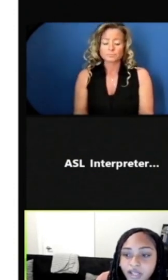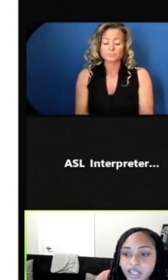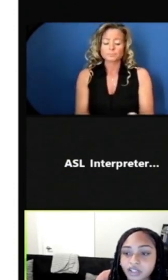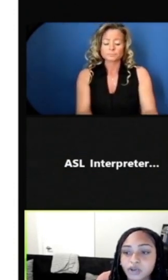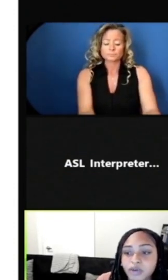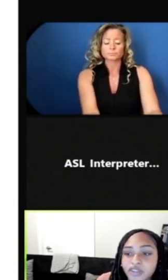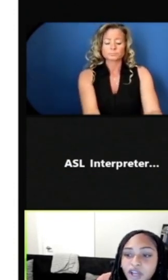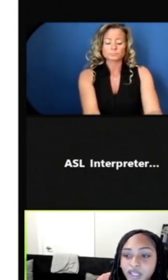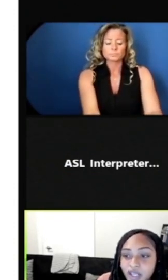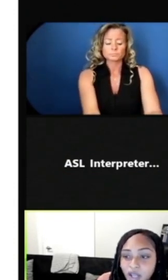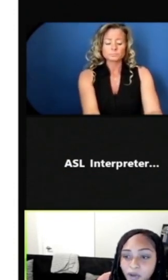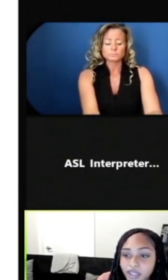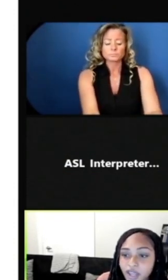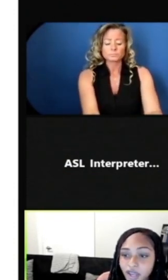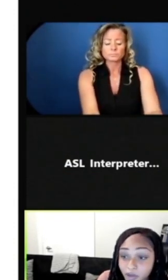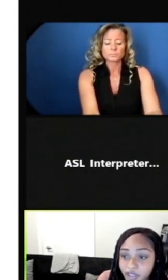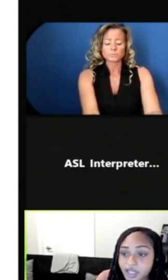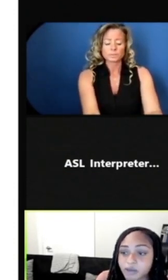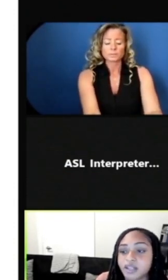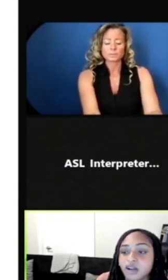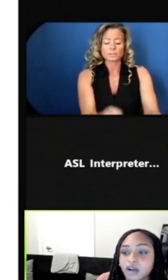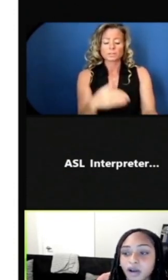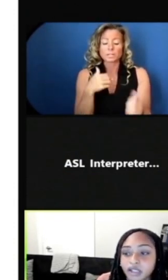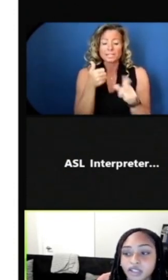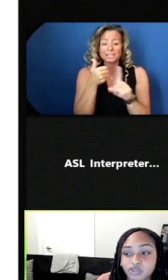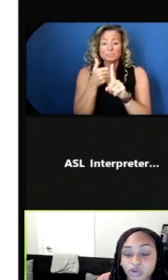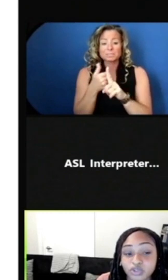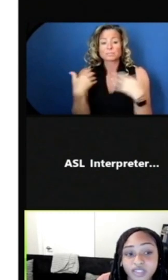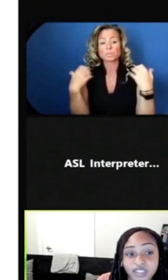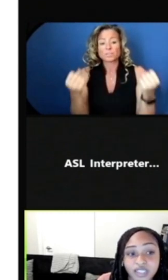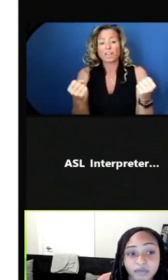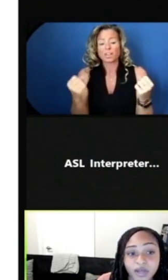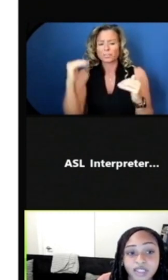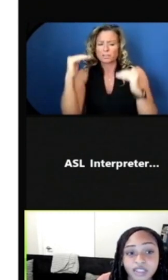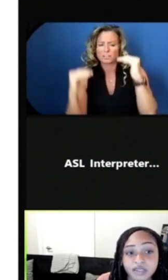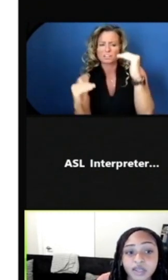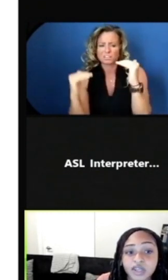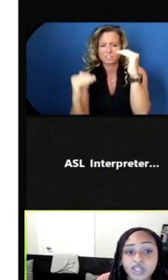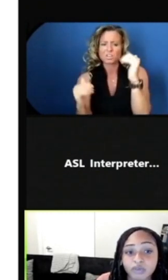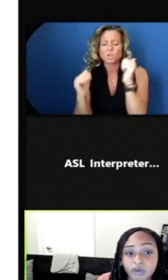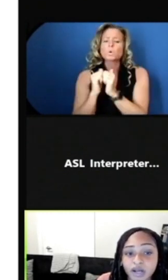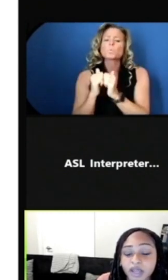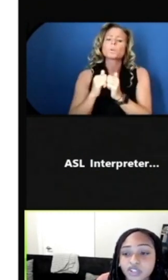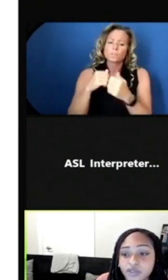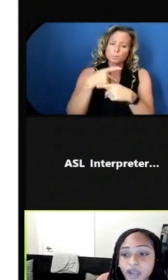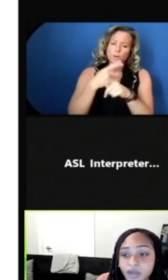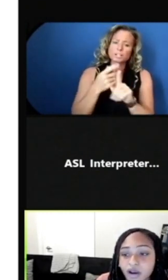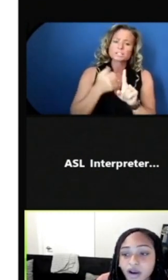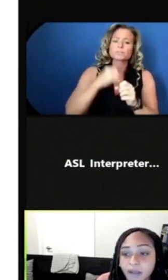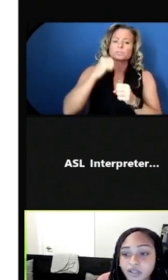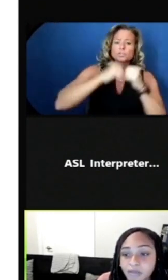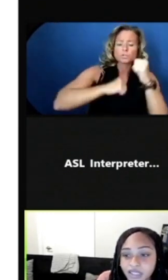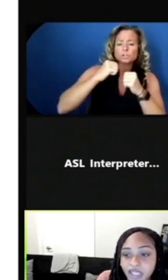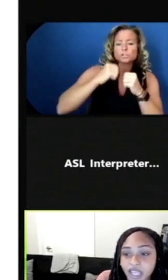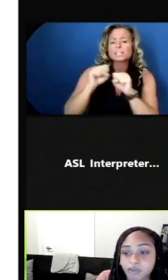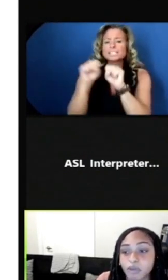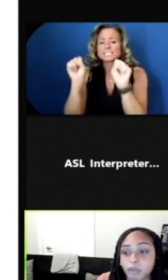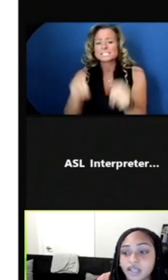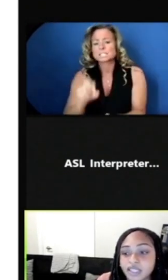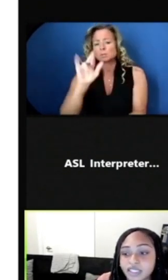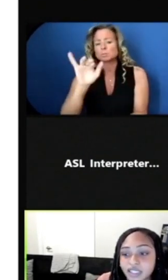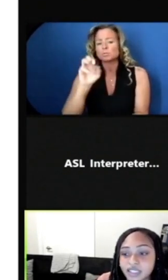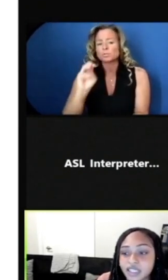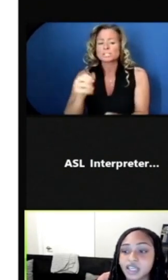I want to conclude with health inequities are a product of structural and systemic racism. So we want to make sure that we are optimizing